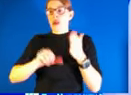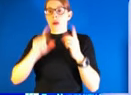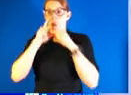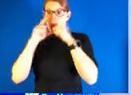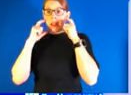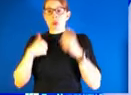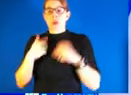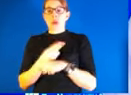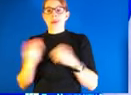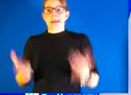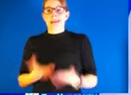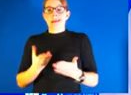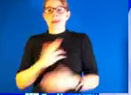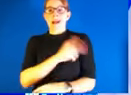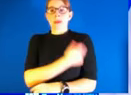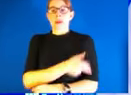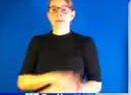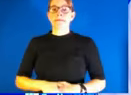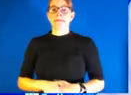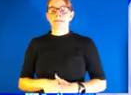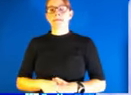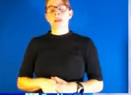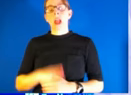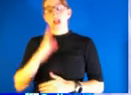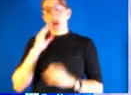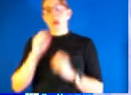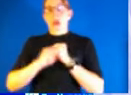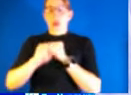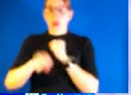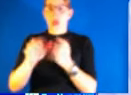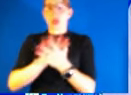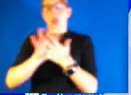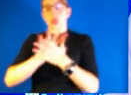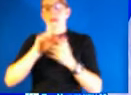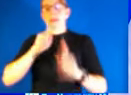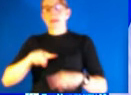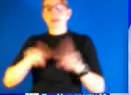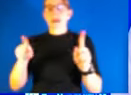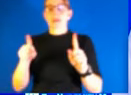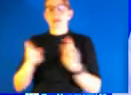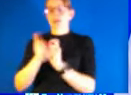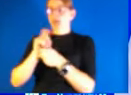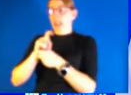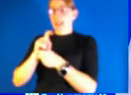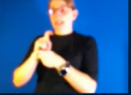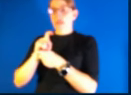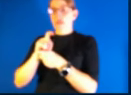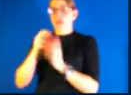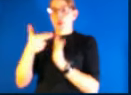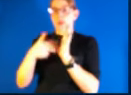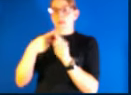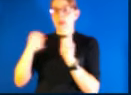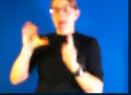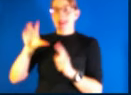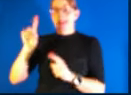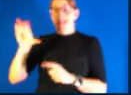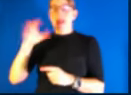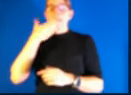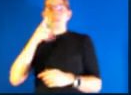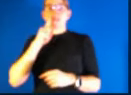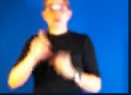hospital. So it is a long, convoluted answer, but right now there is no change in the mask guidance from the CDC. Well, thanks for the long answer, because we do get a lot